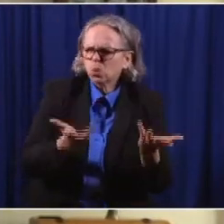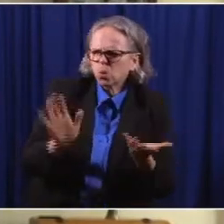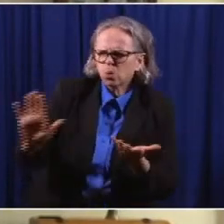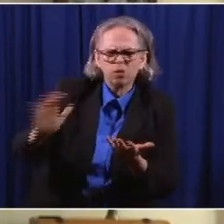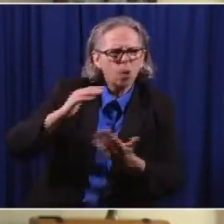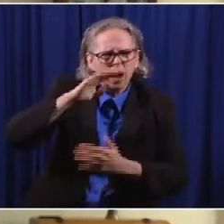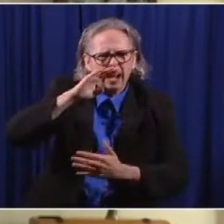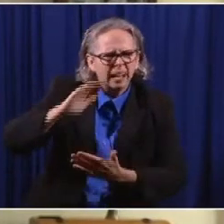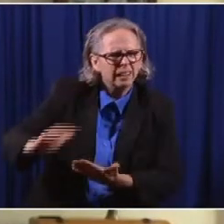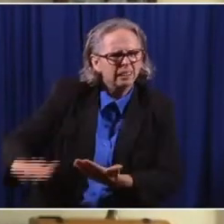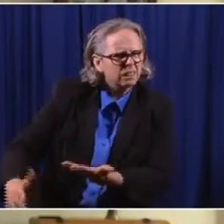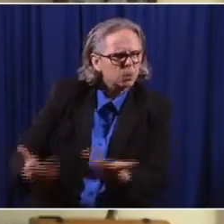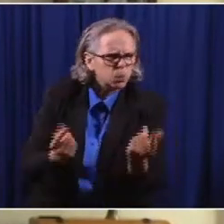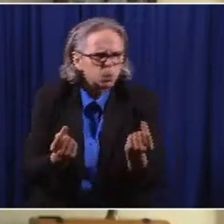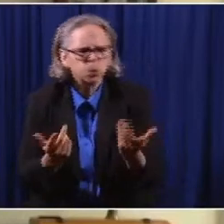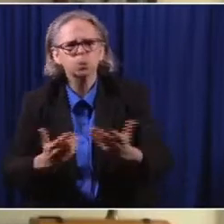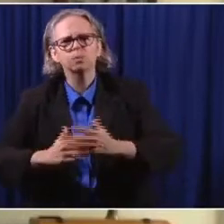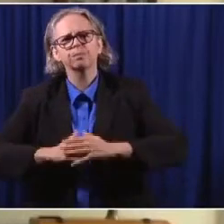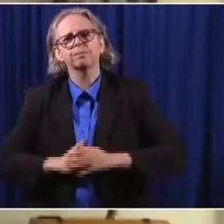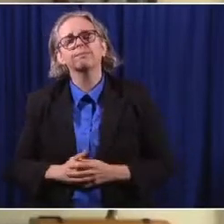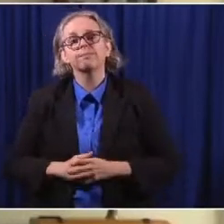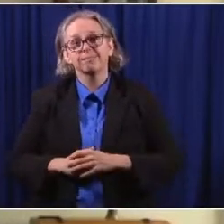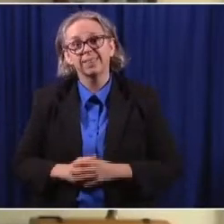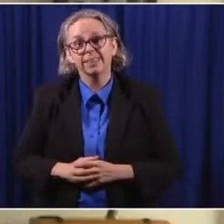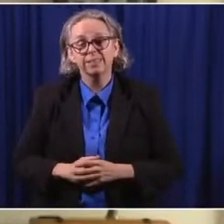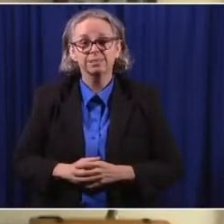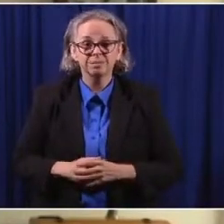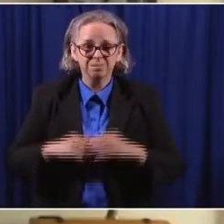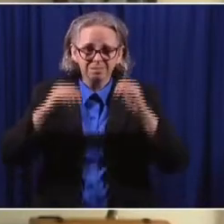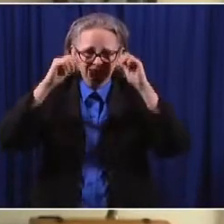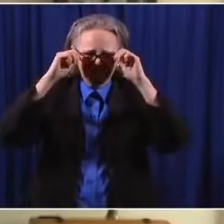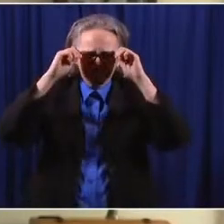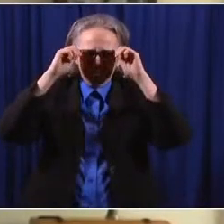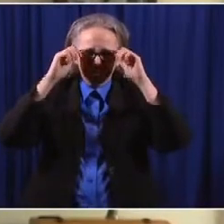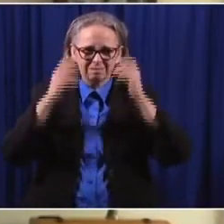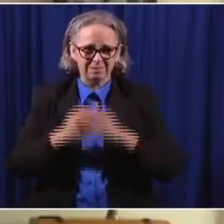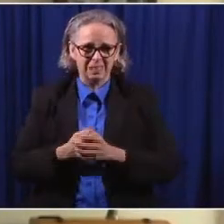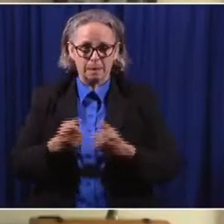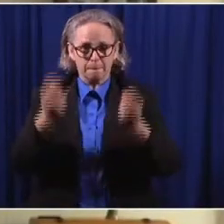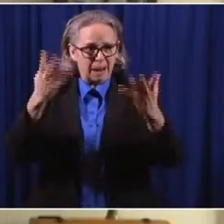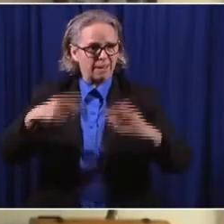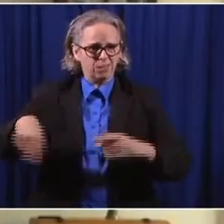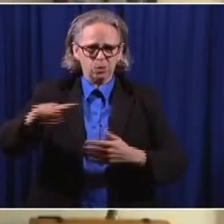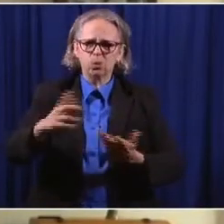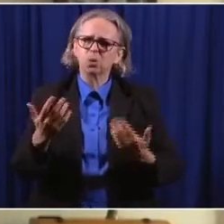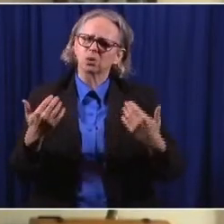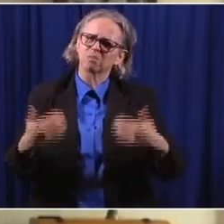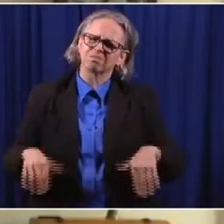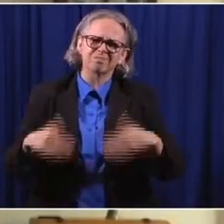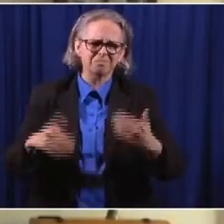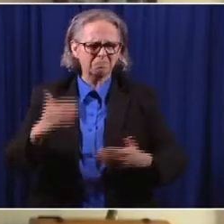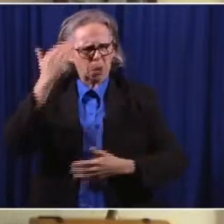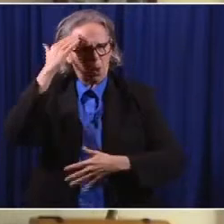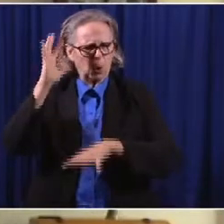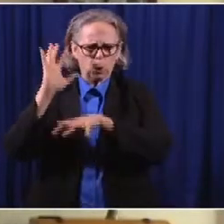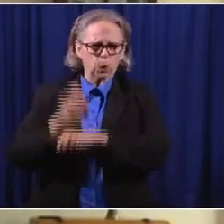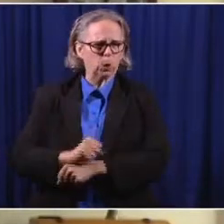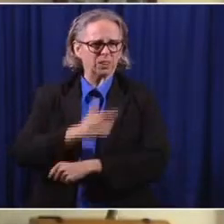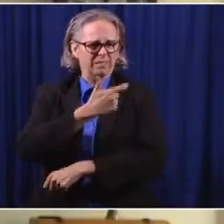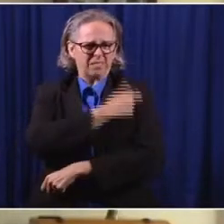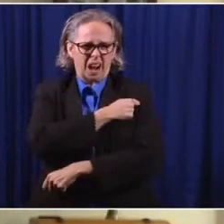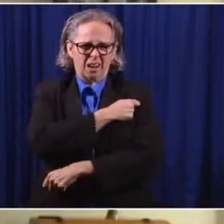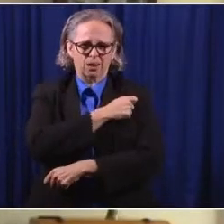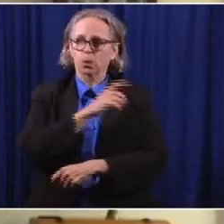not. Many Ohioans may be accustomed to getting their annual flu vaccine in the workplace. We know with many people working